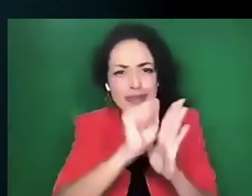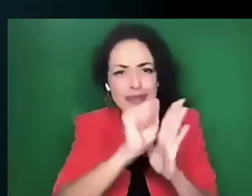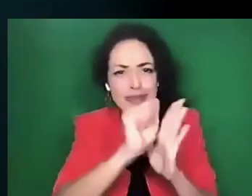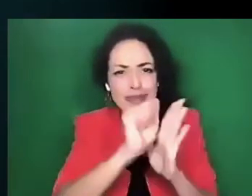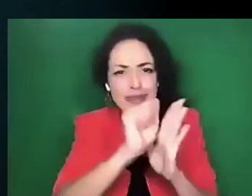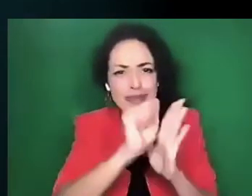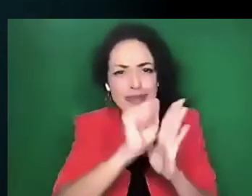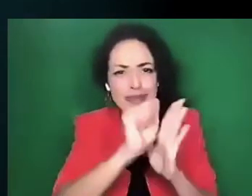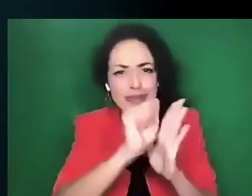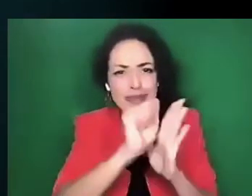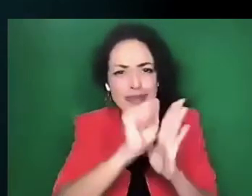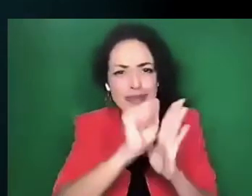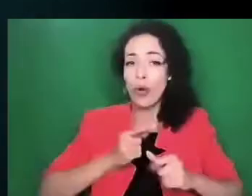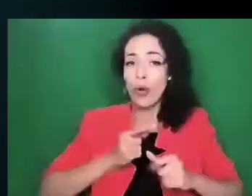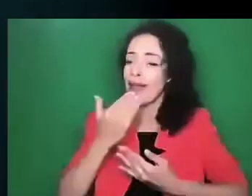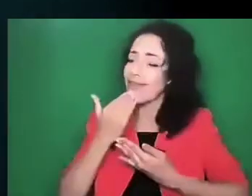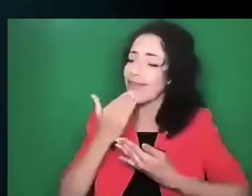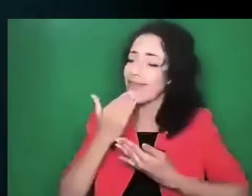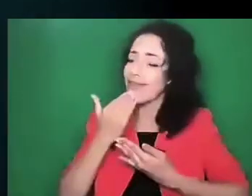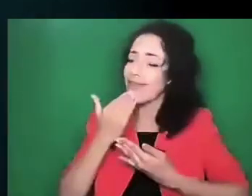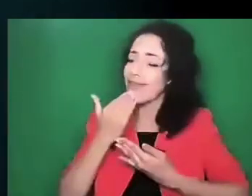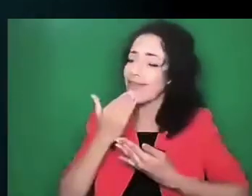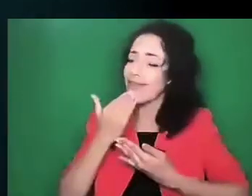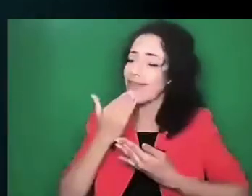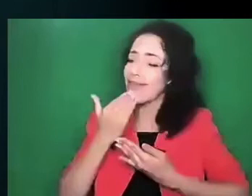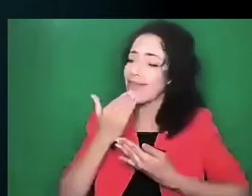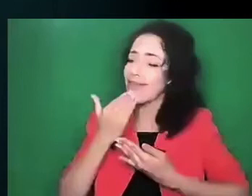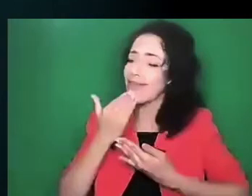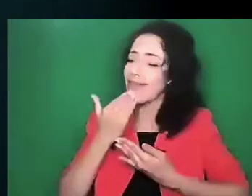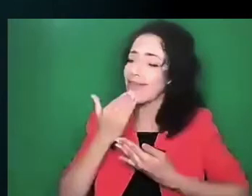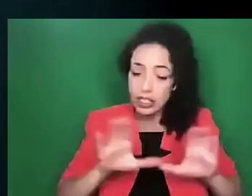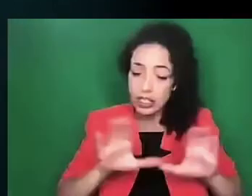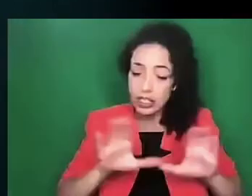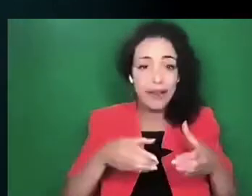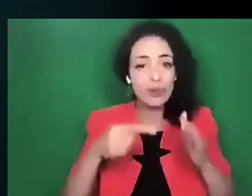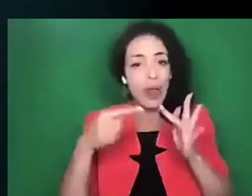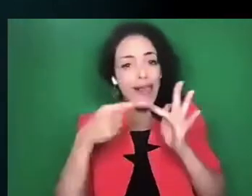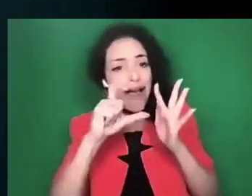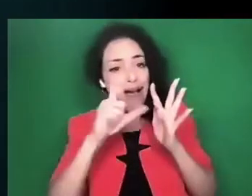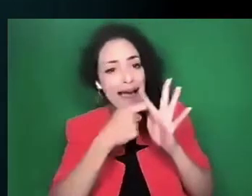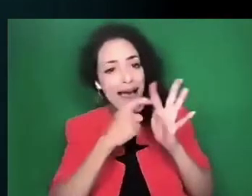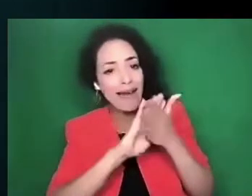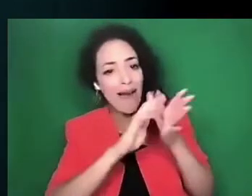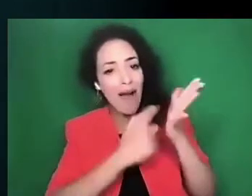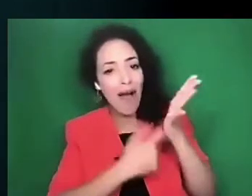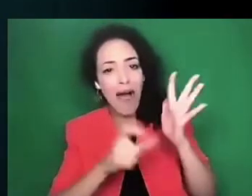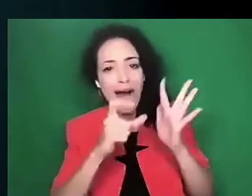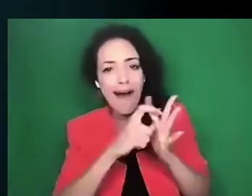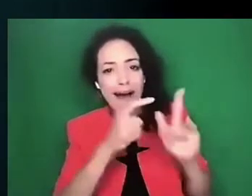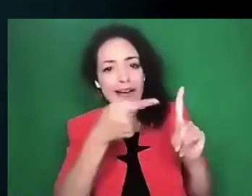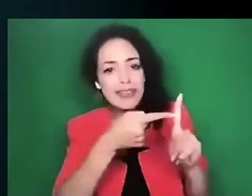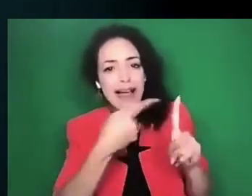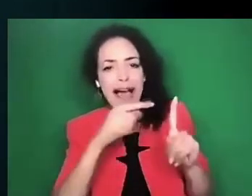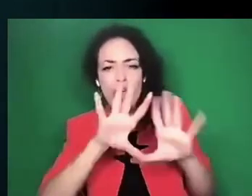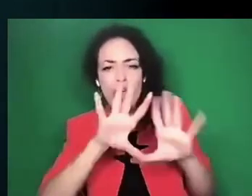Museum, the British Council, to Eckhart, and the whole team of the Shubbak Festival as well, to invite and